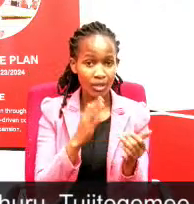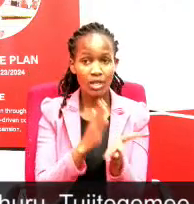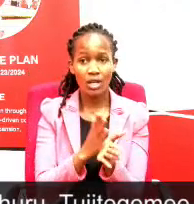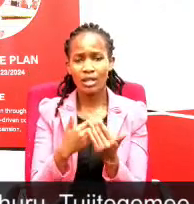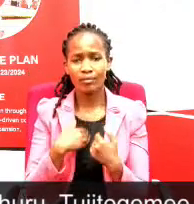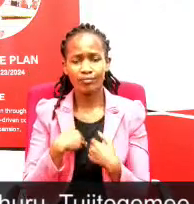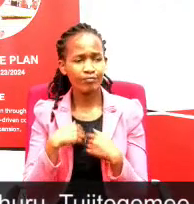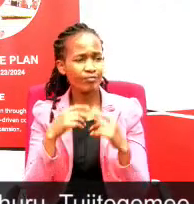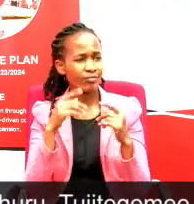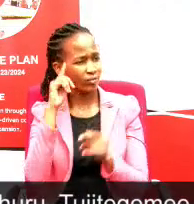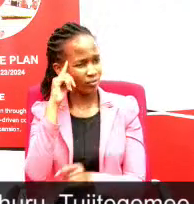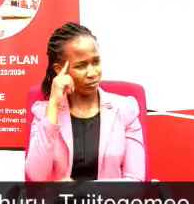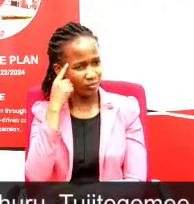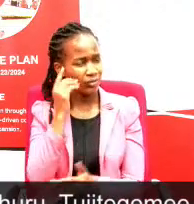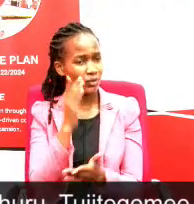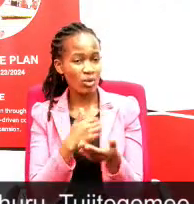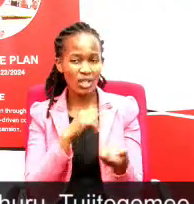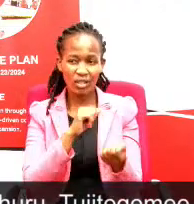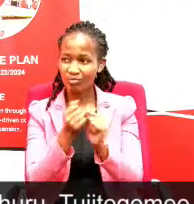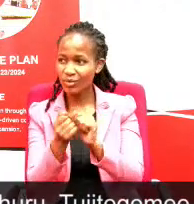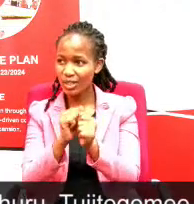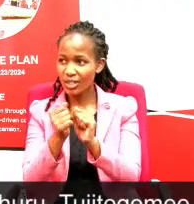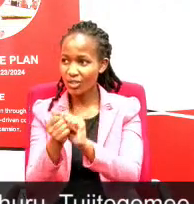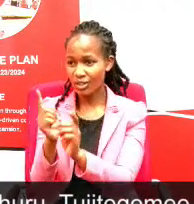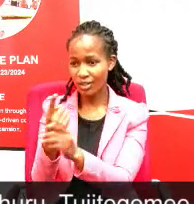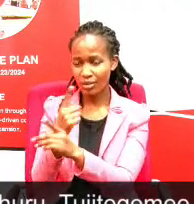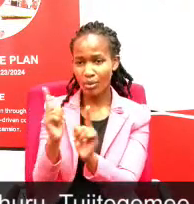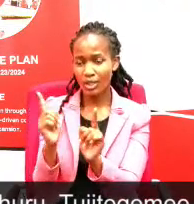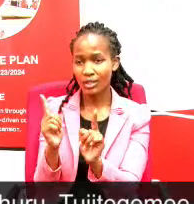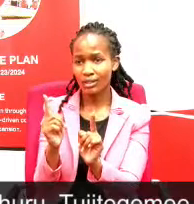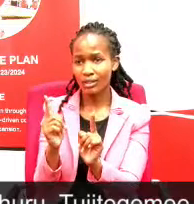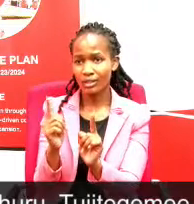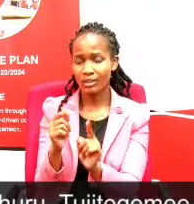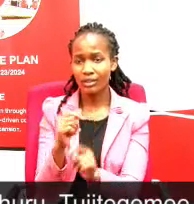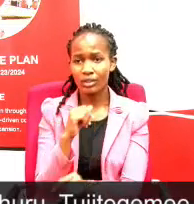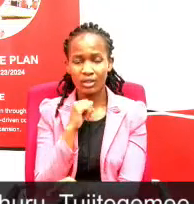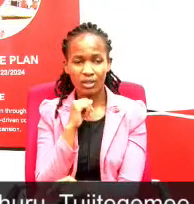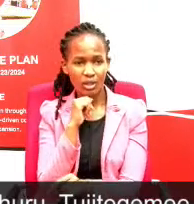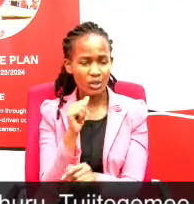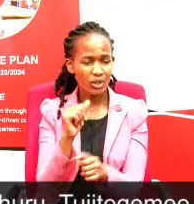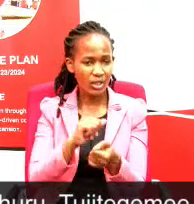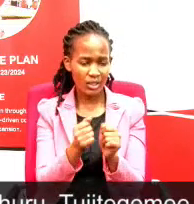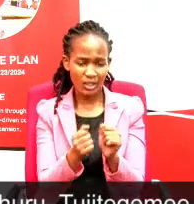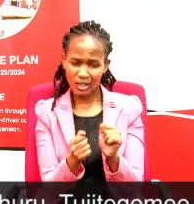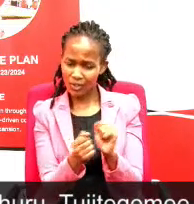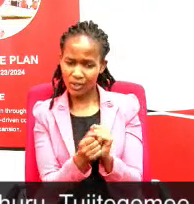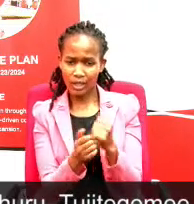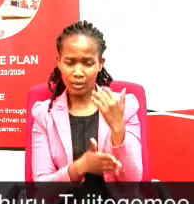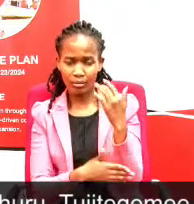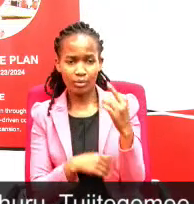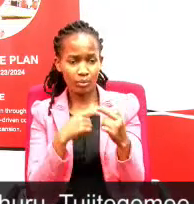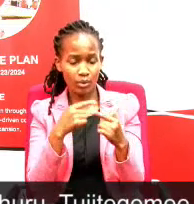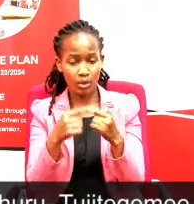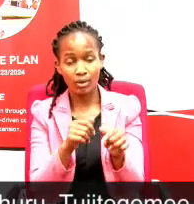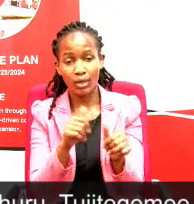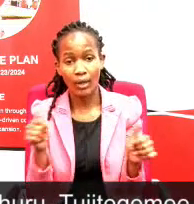picture. Of course, there'll be some changes here and there, but it's not changing too drastically as we go along. So that we are